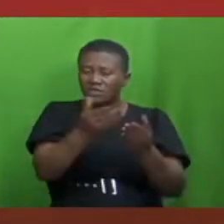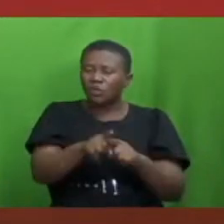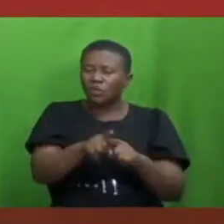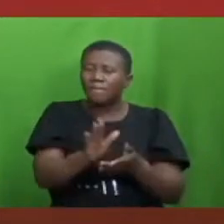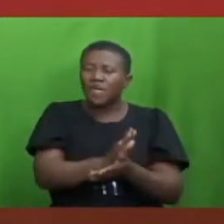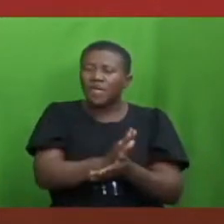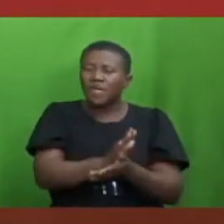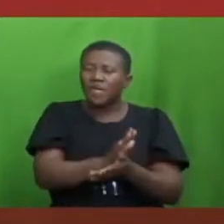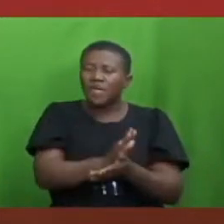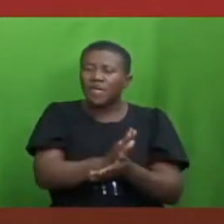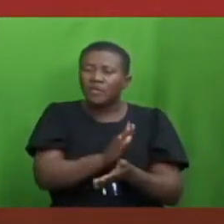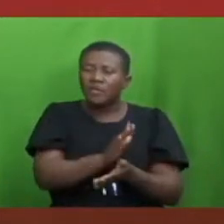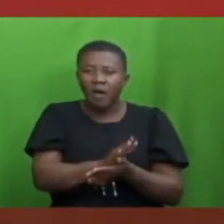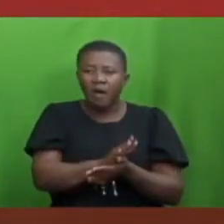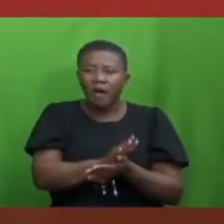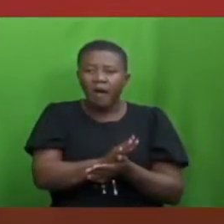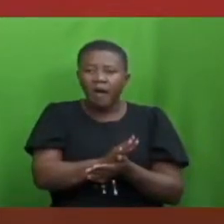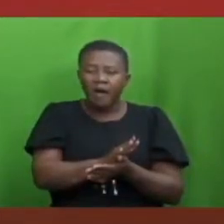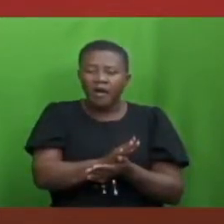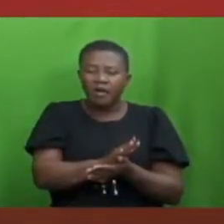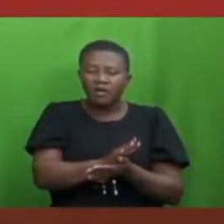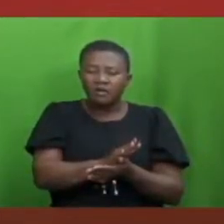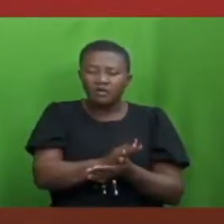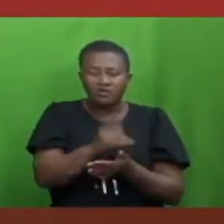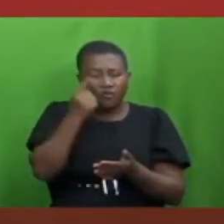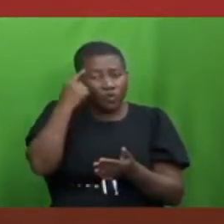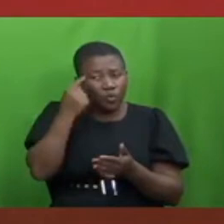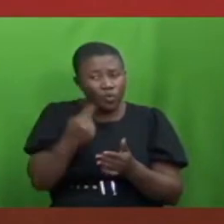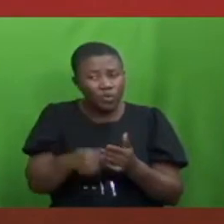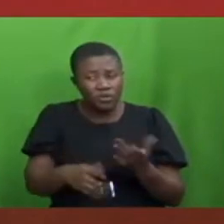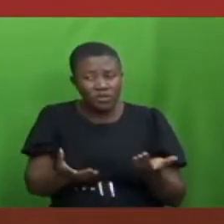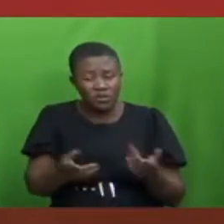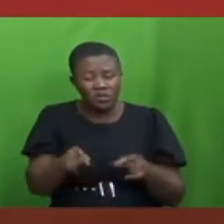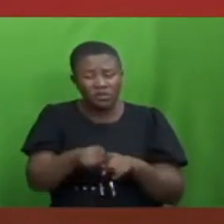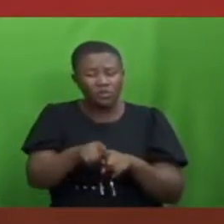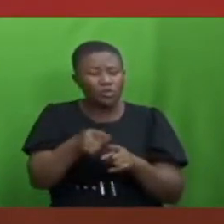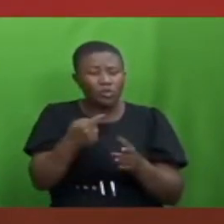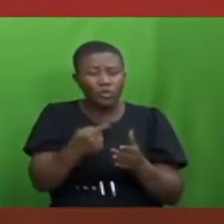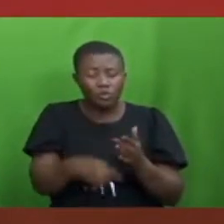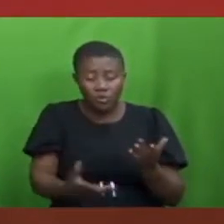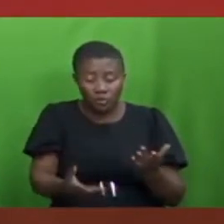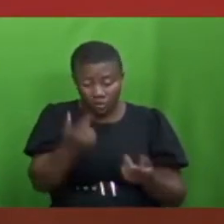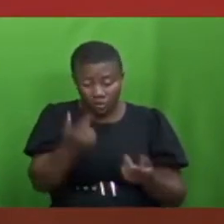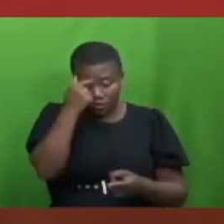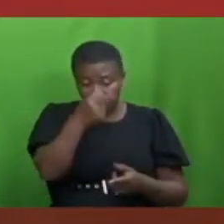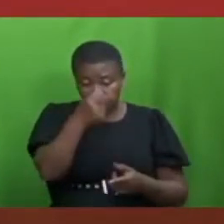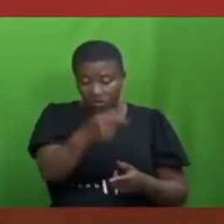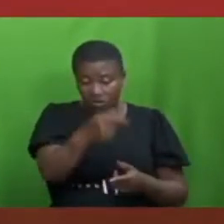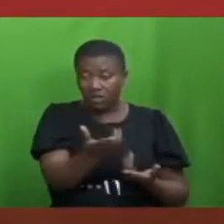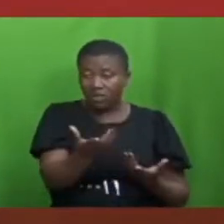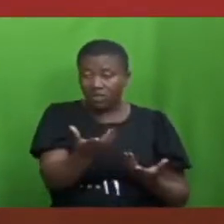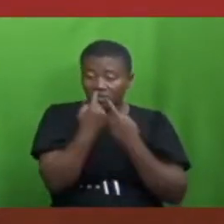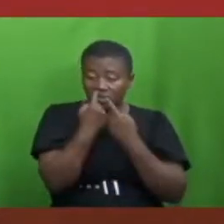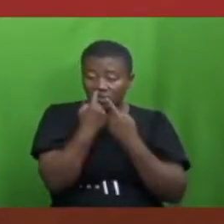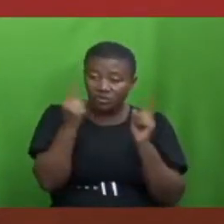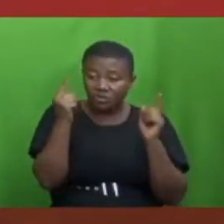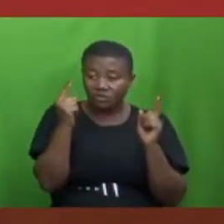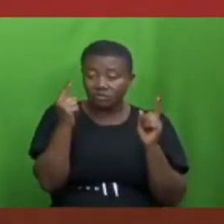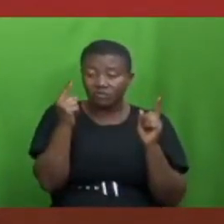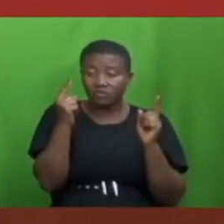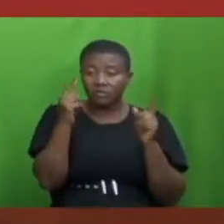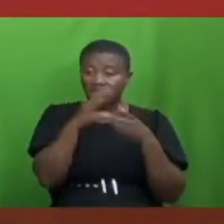If you are going to lay, is laying it as a paper, as what?